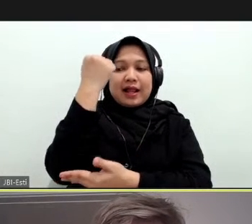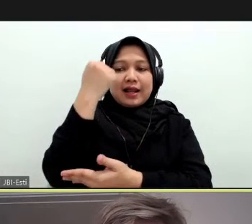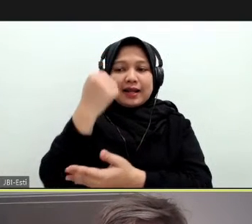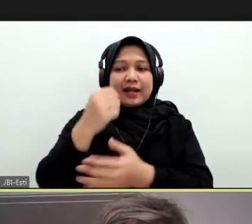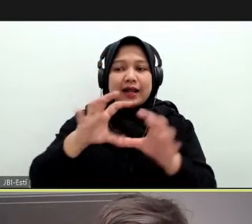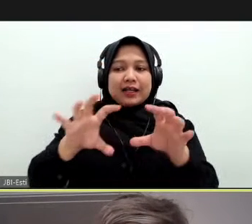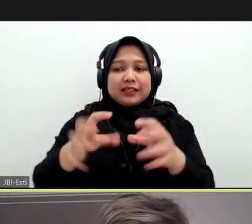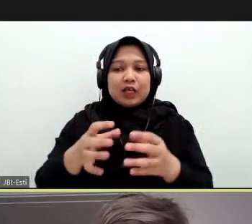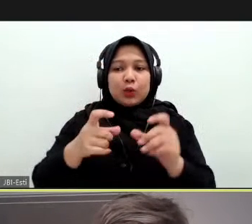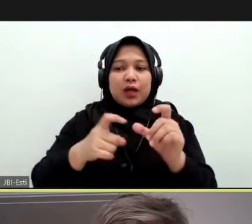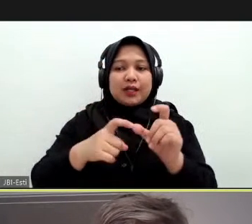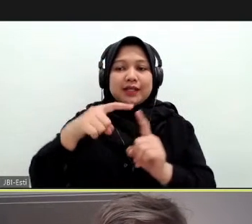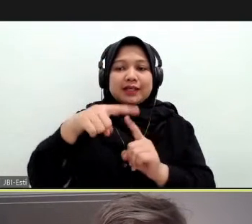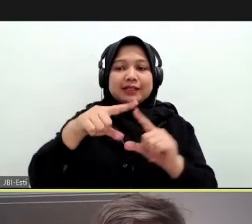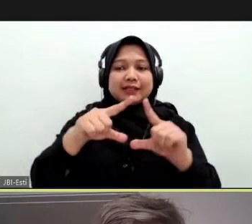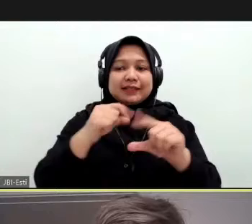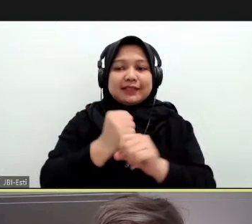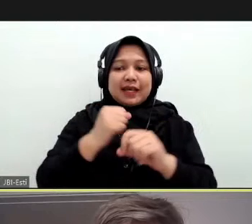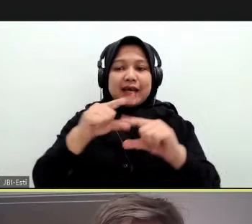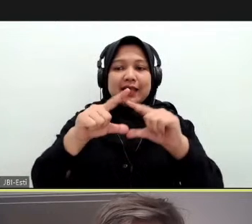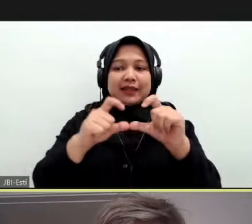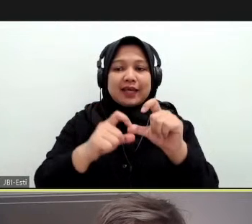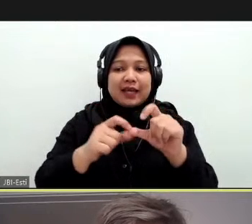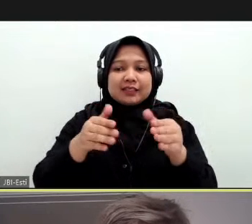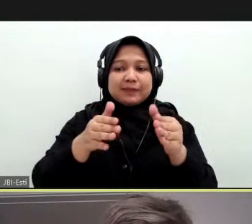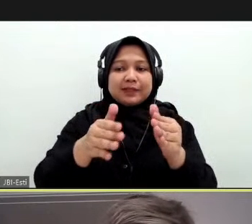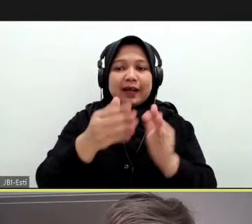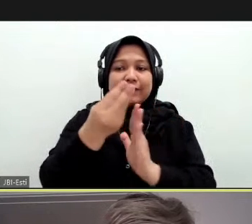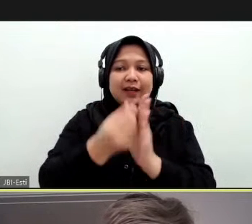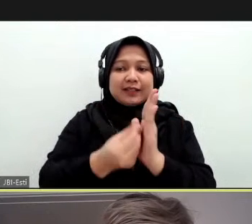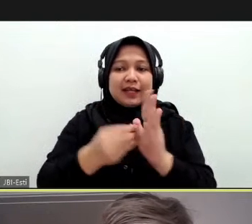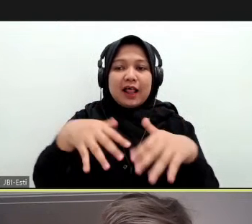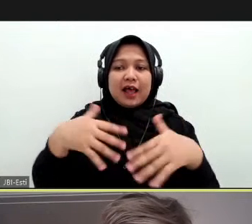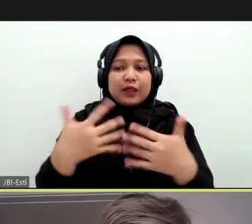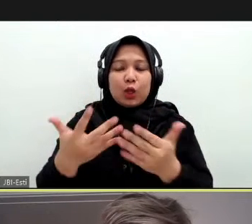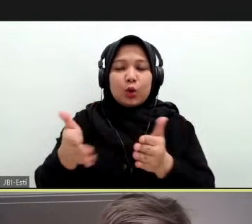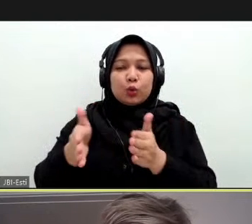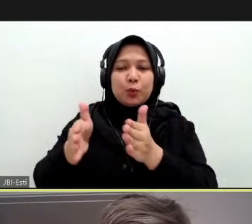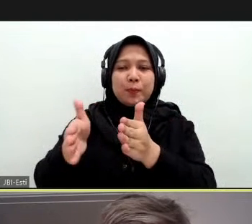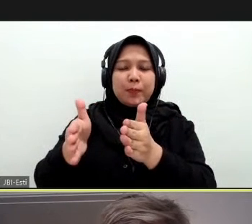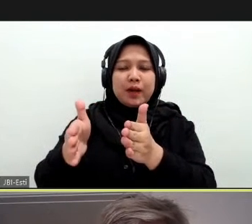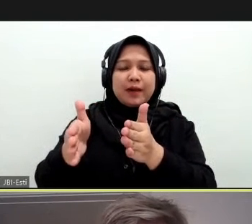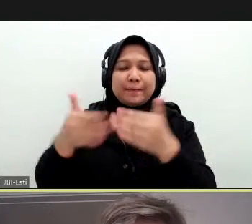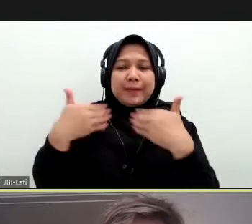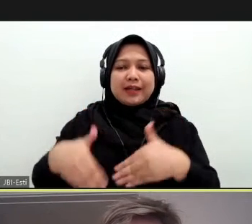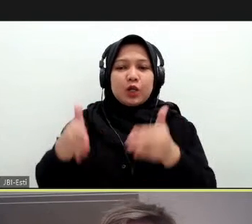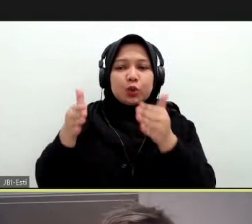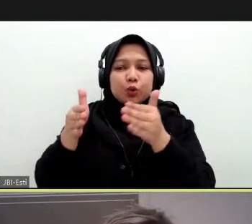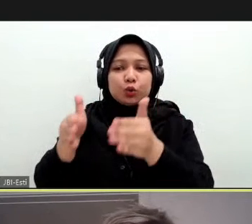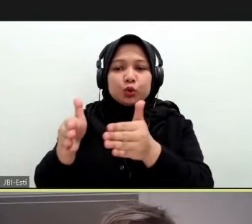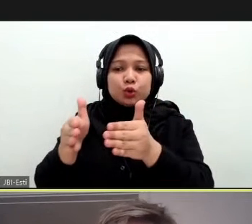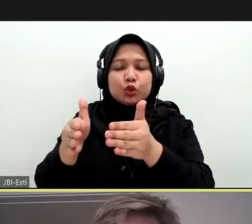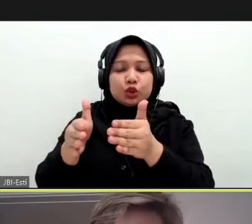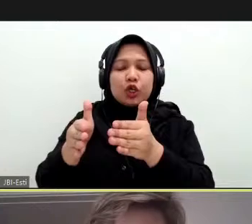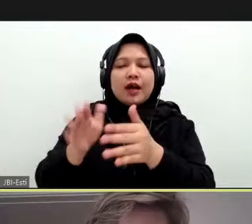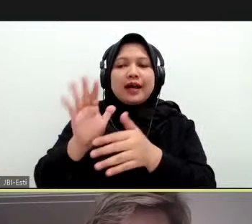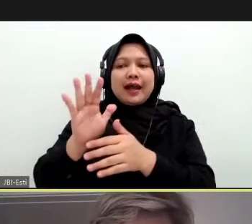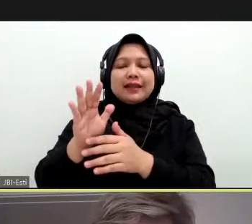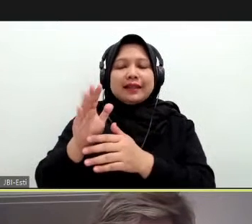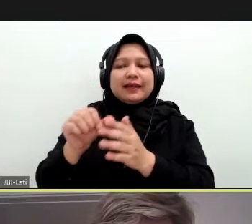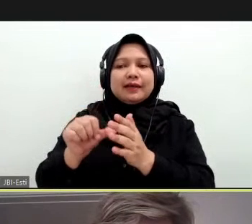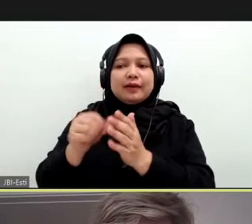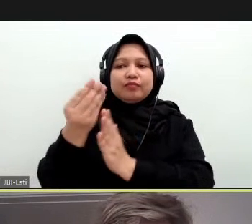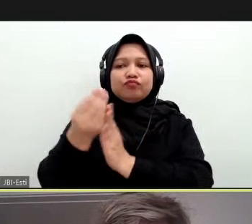identified that the risk of counterterrorism financing abuse of non-profits is low. In relation to these, civil